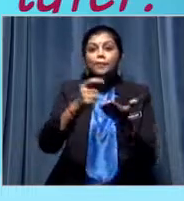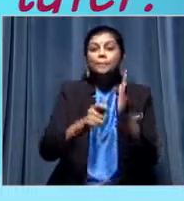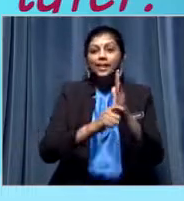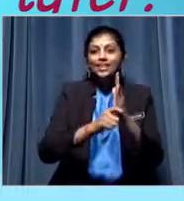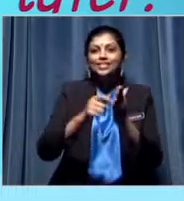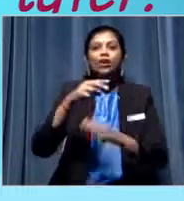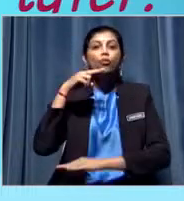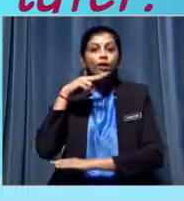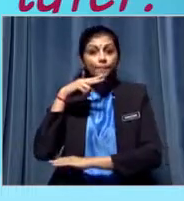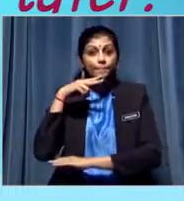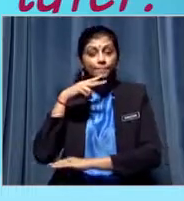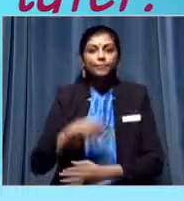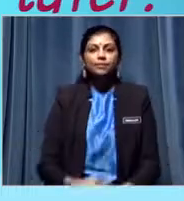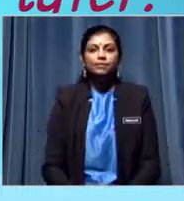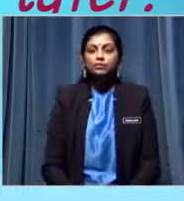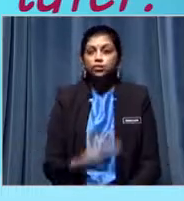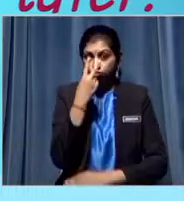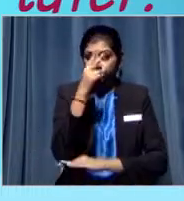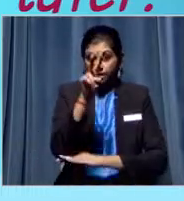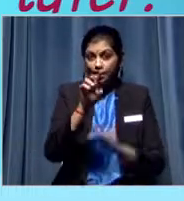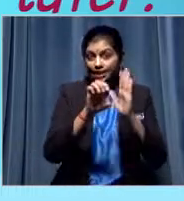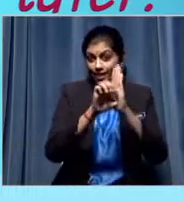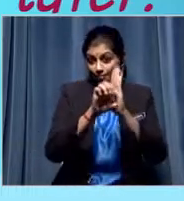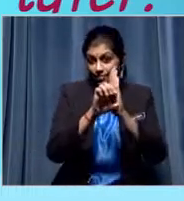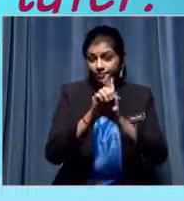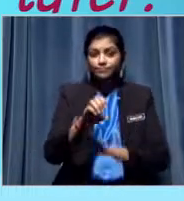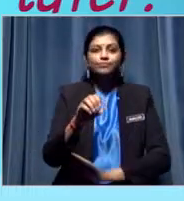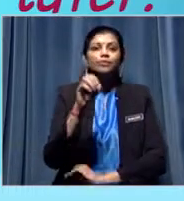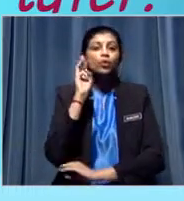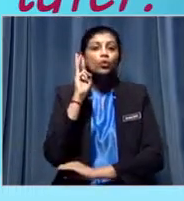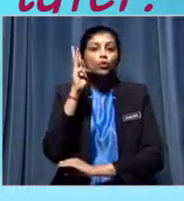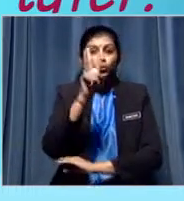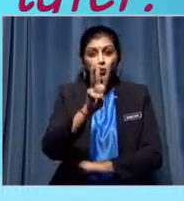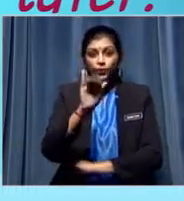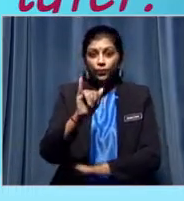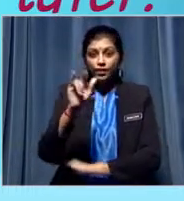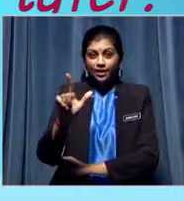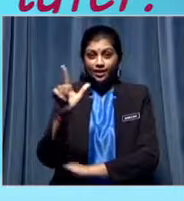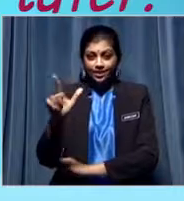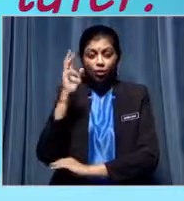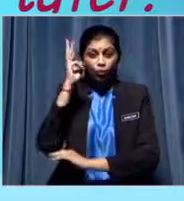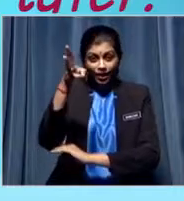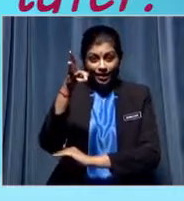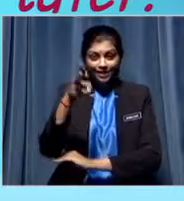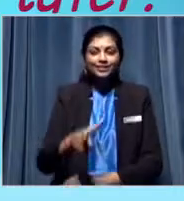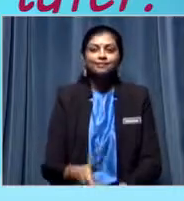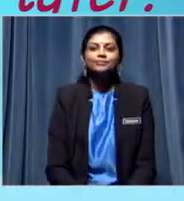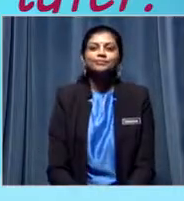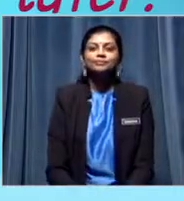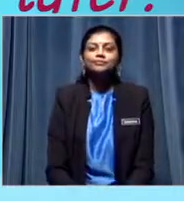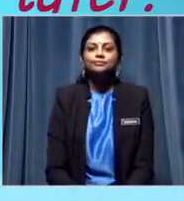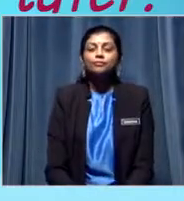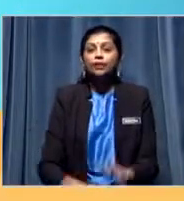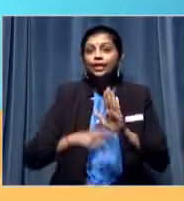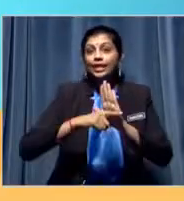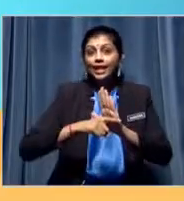in base form. For example, she will read the storybook later. The